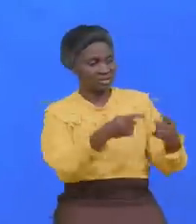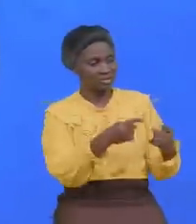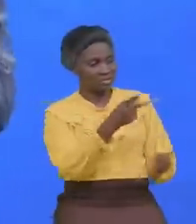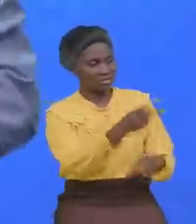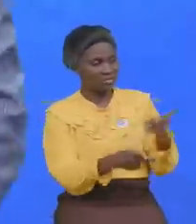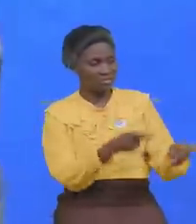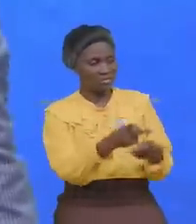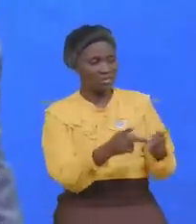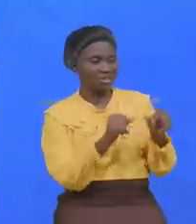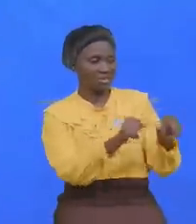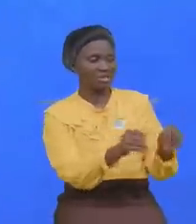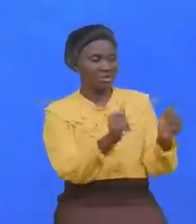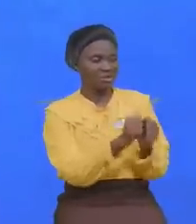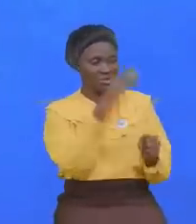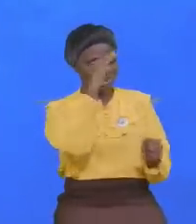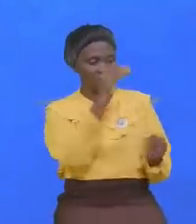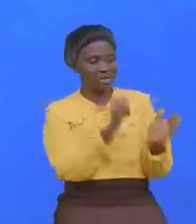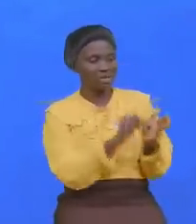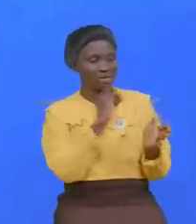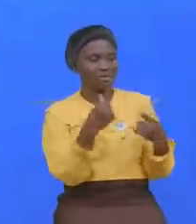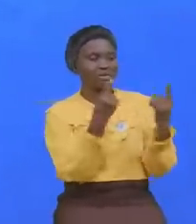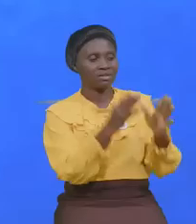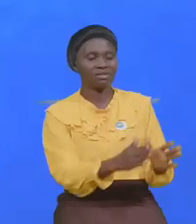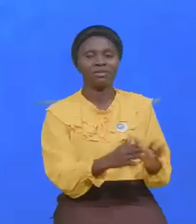that is a sinner.